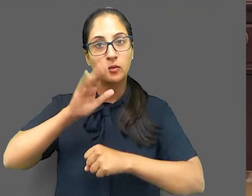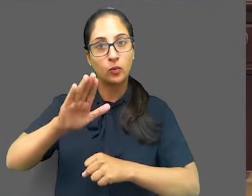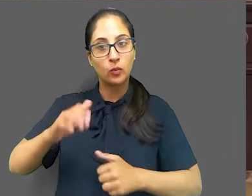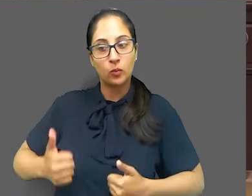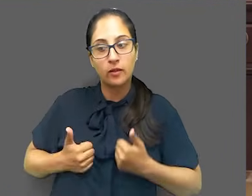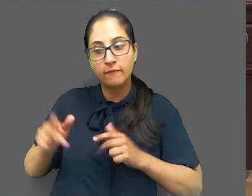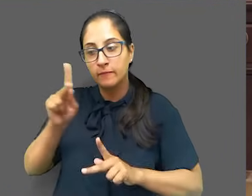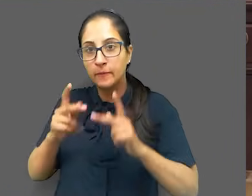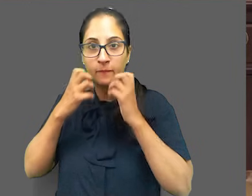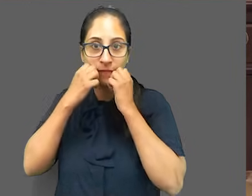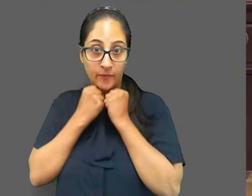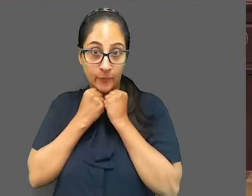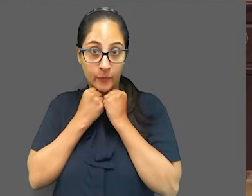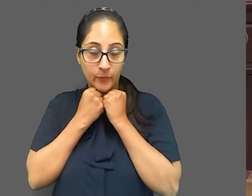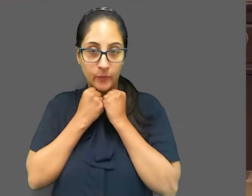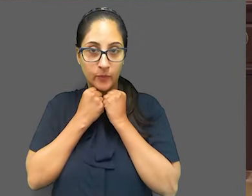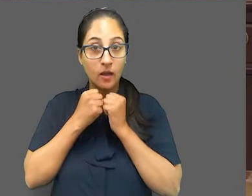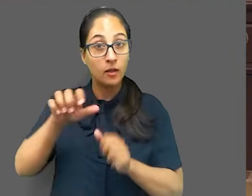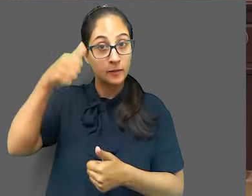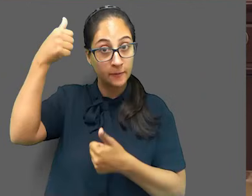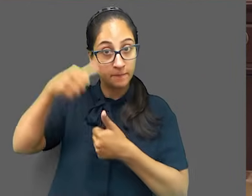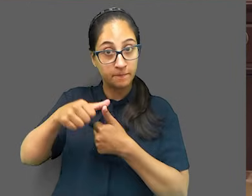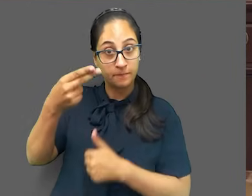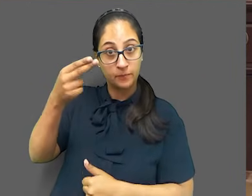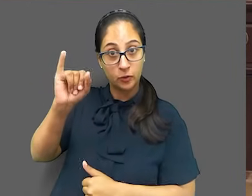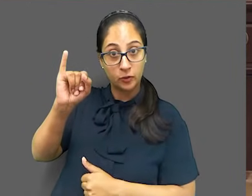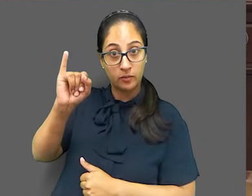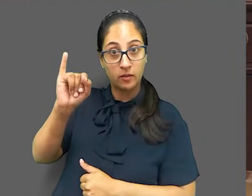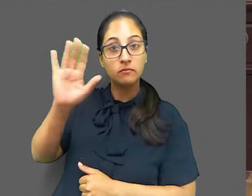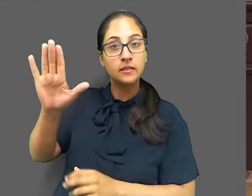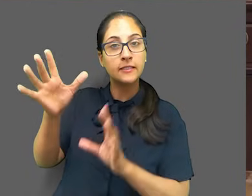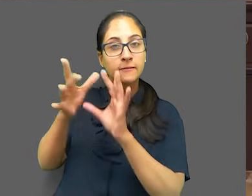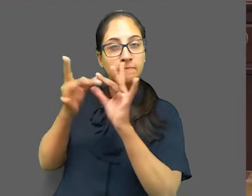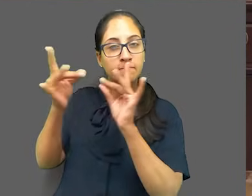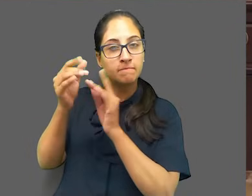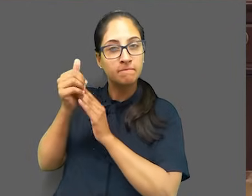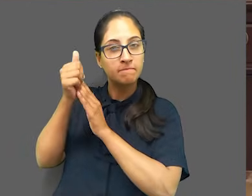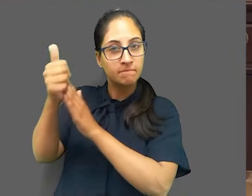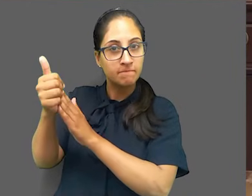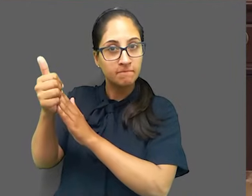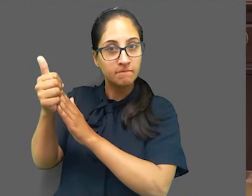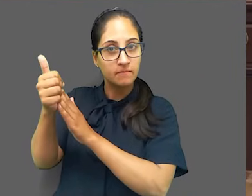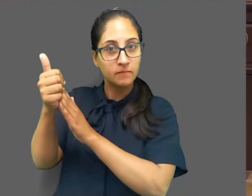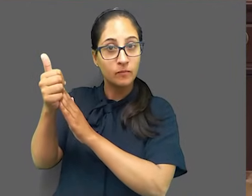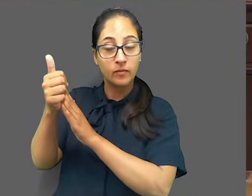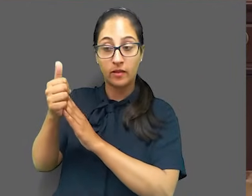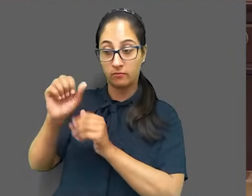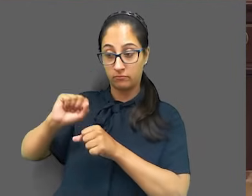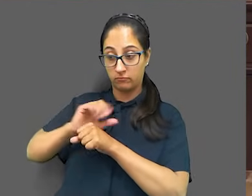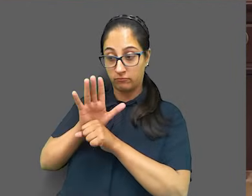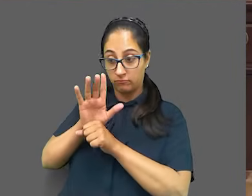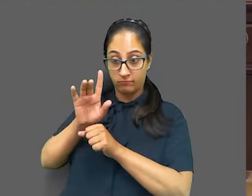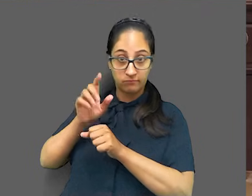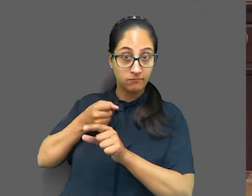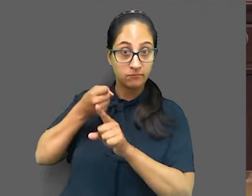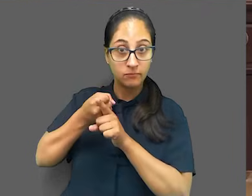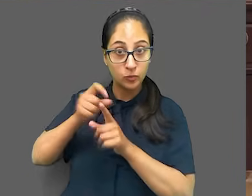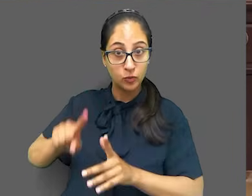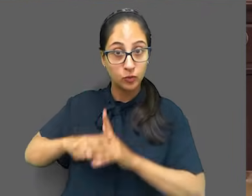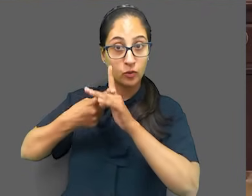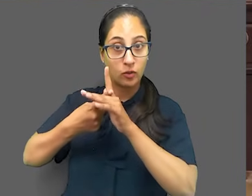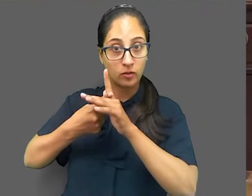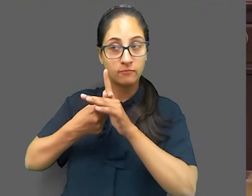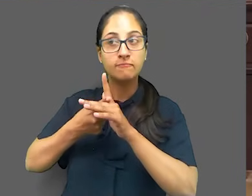ones. Remember Maulana Hazir Imam's guidance, provided at the start of the pandemic, to